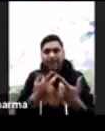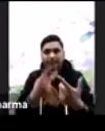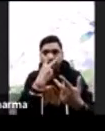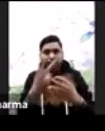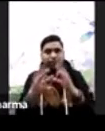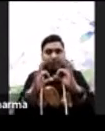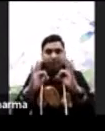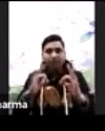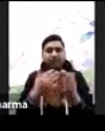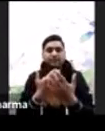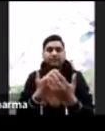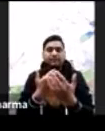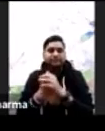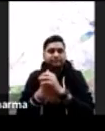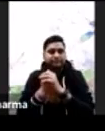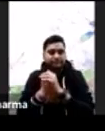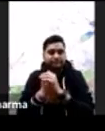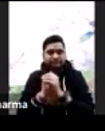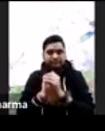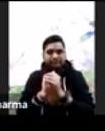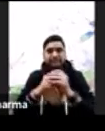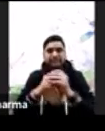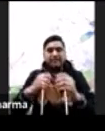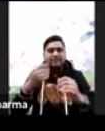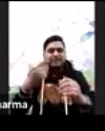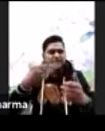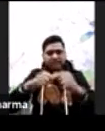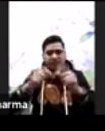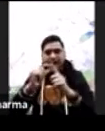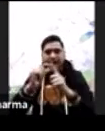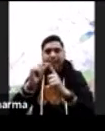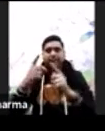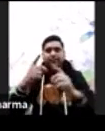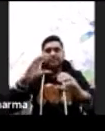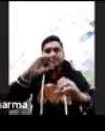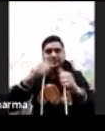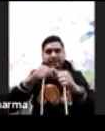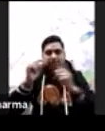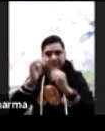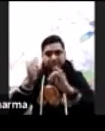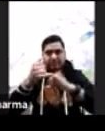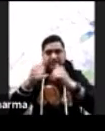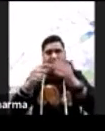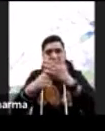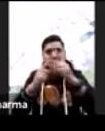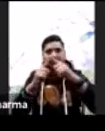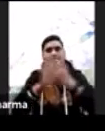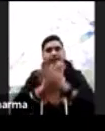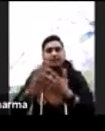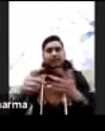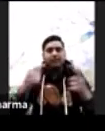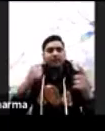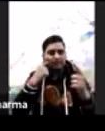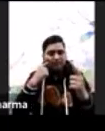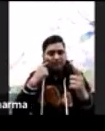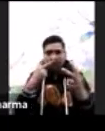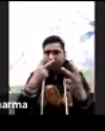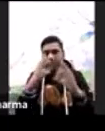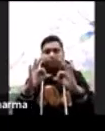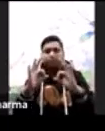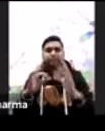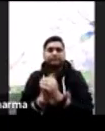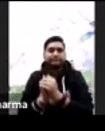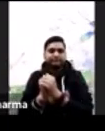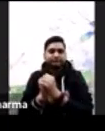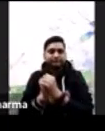the name that's selected by us, CAP Sarathi, is really appropriate. And also paying a little bit heed on our Titiksha,